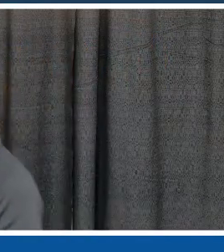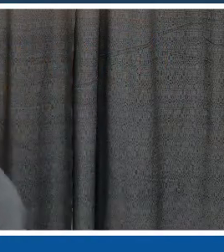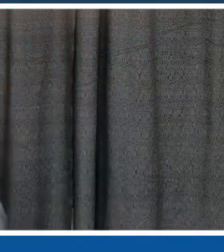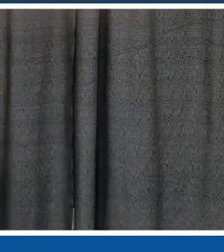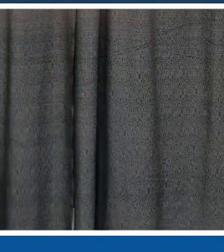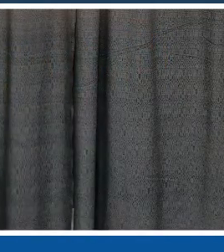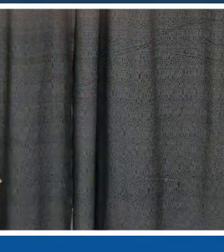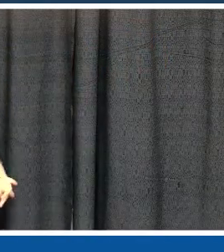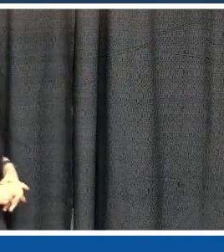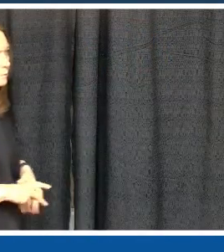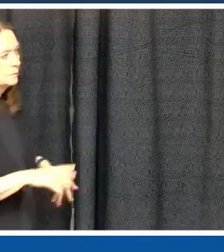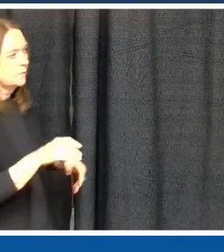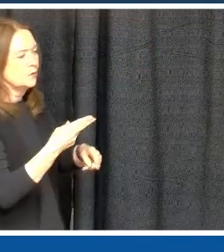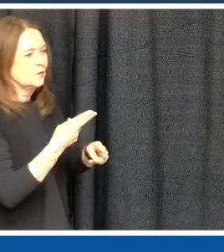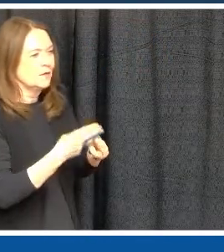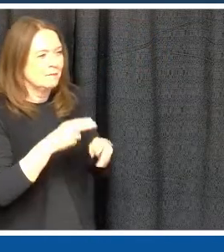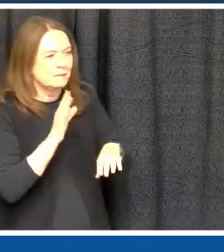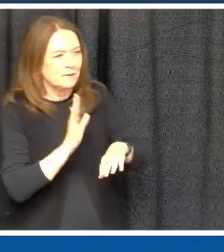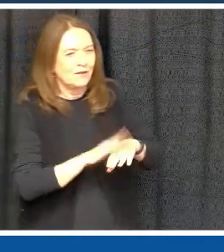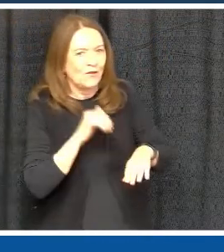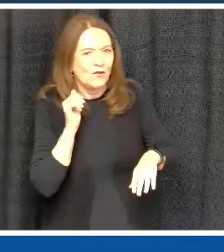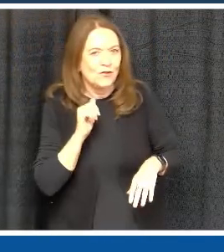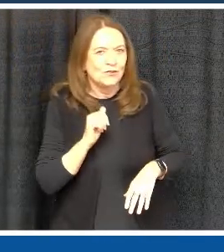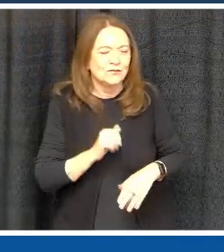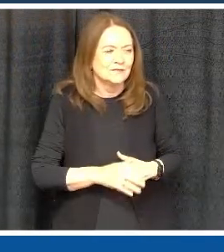Your name's been called.